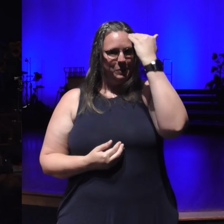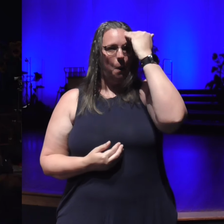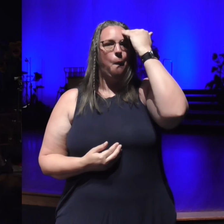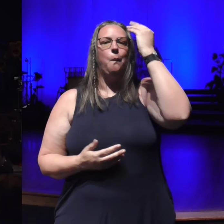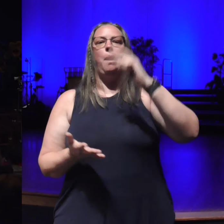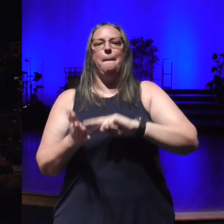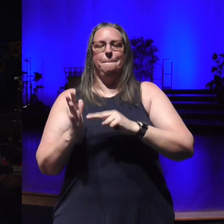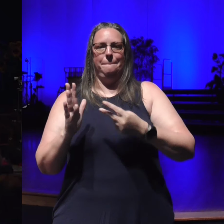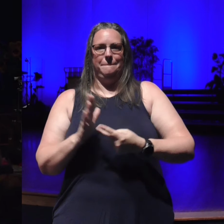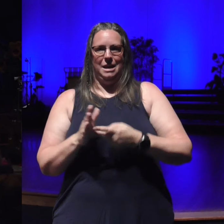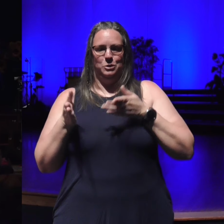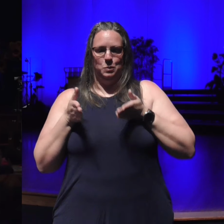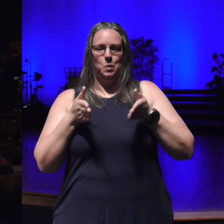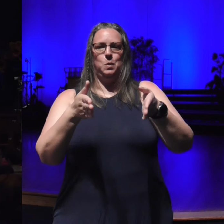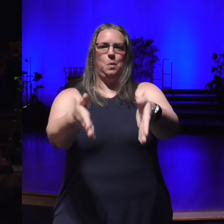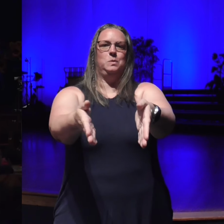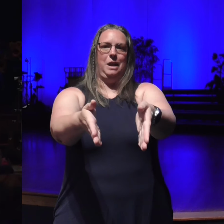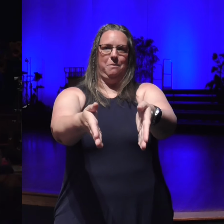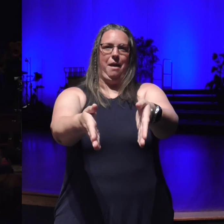go.